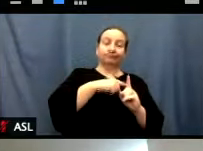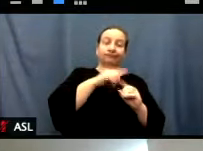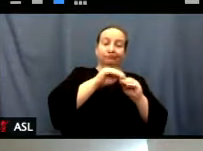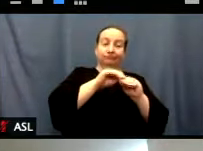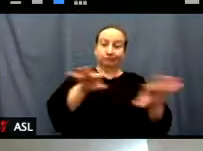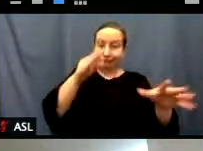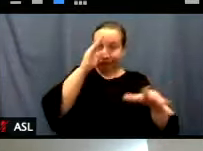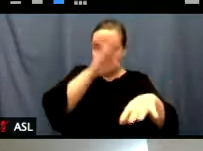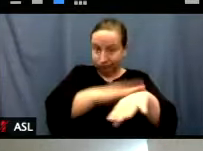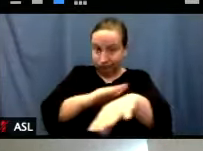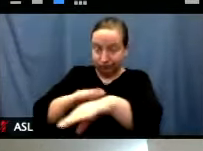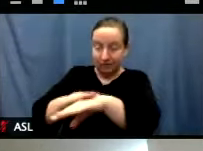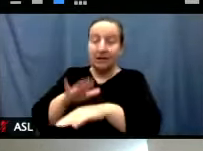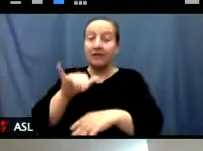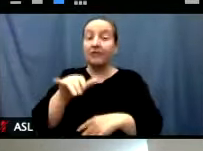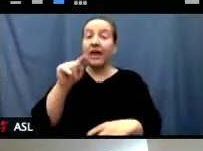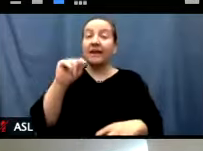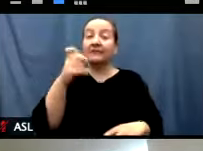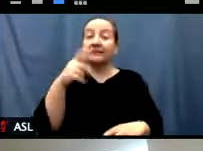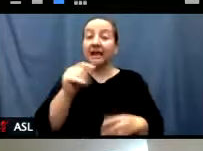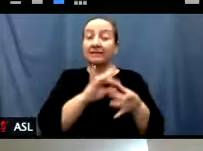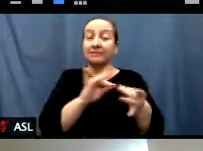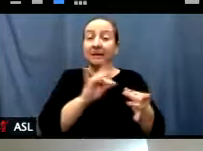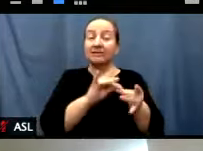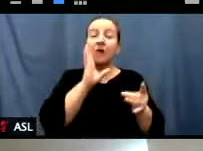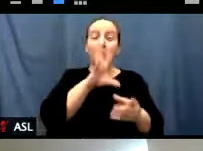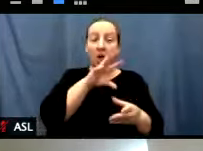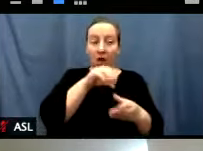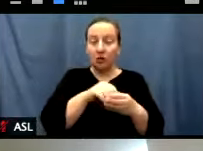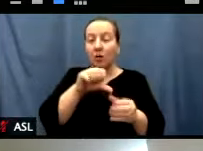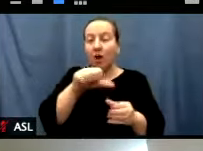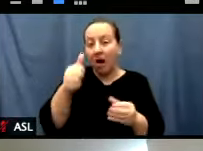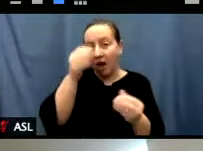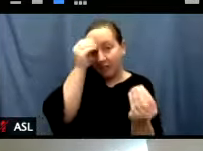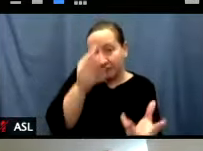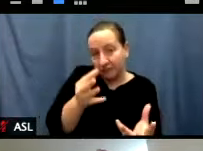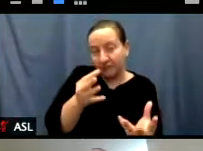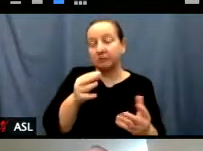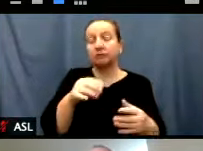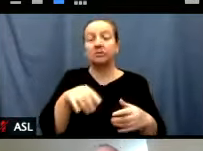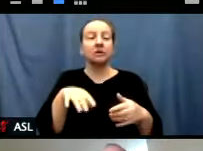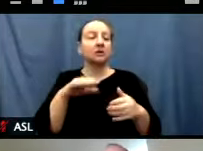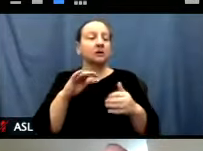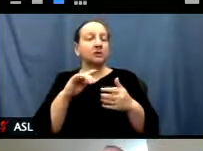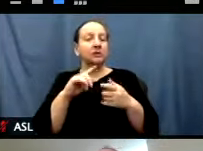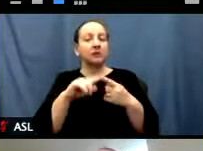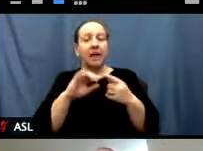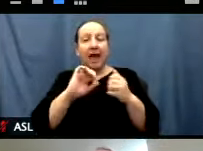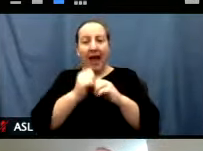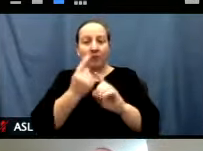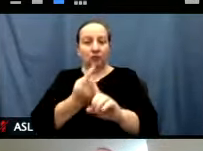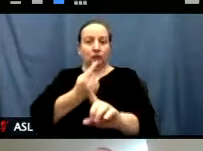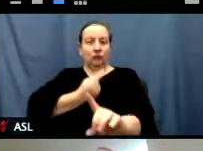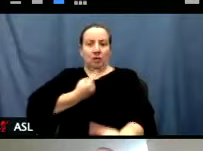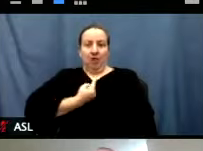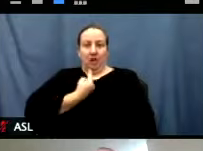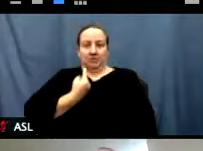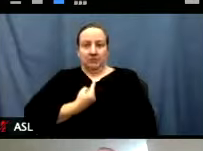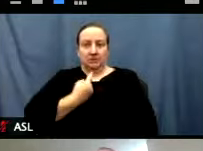those text messages will also include information about how to isolate,